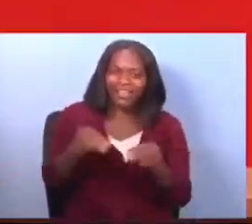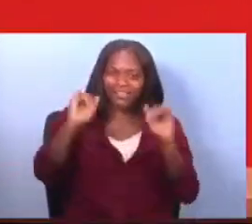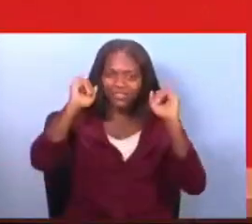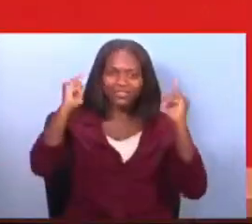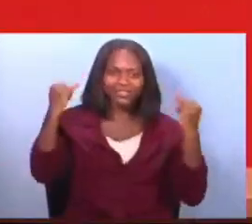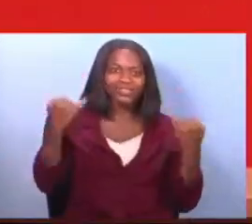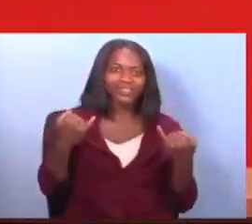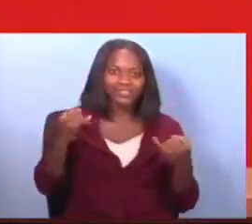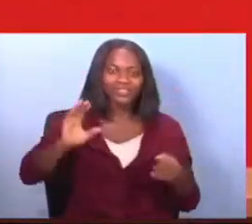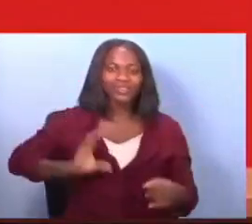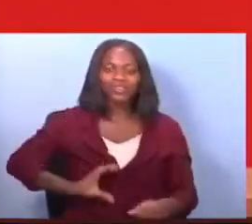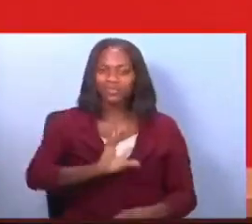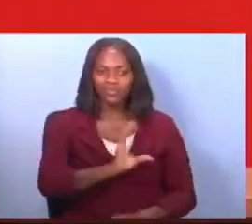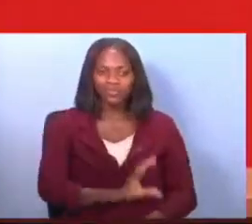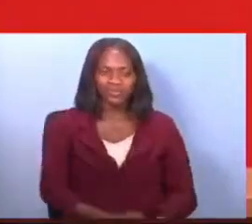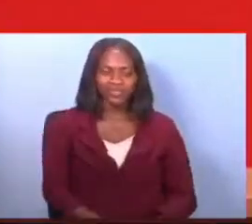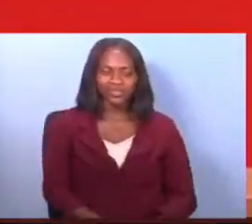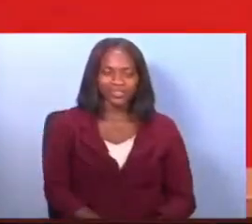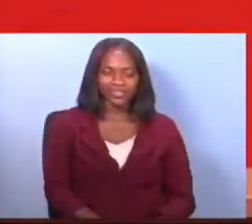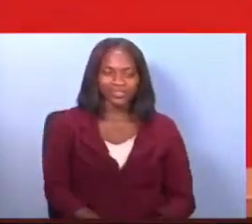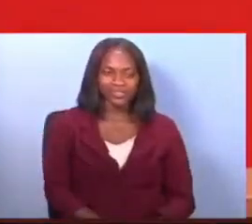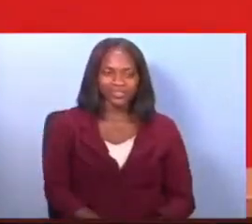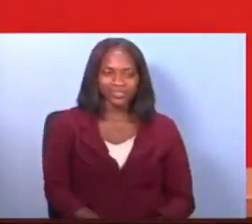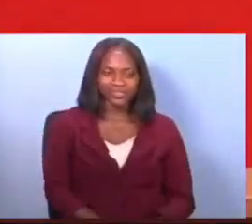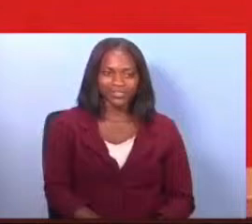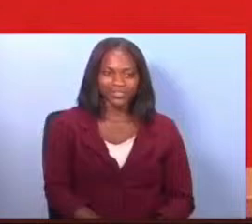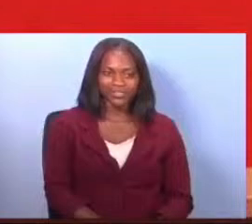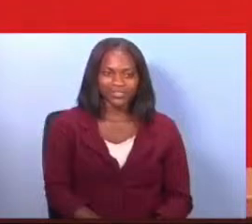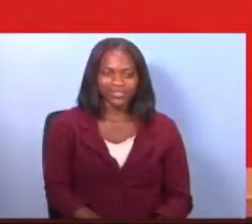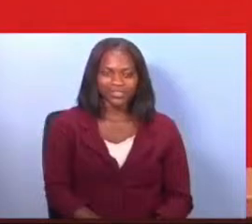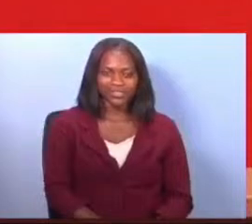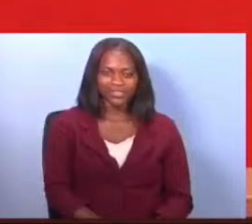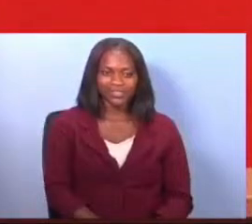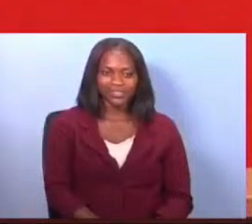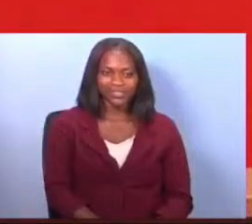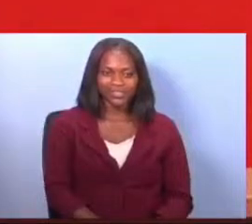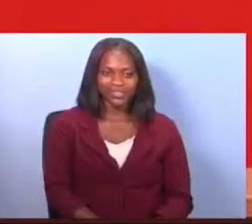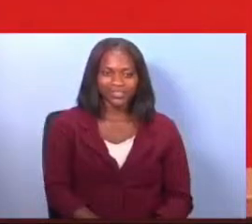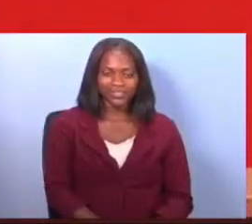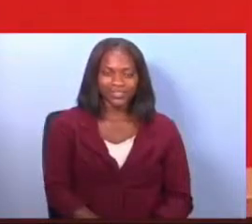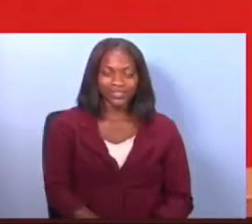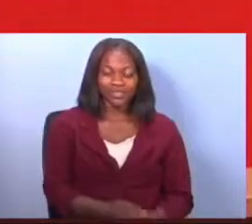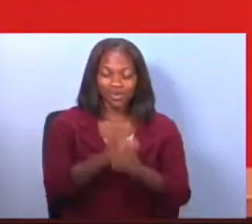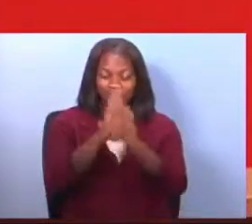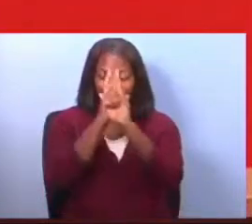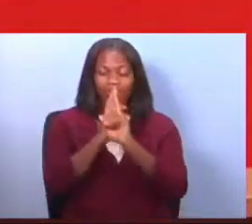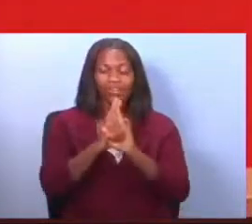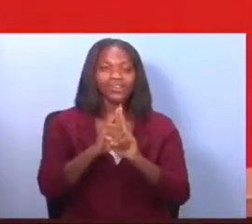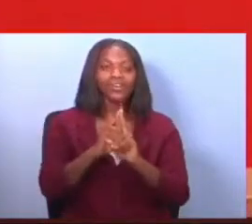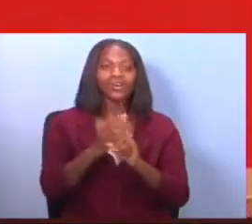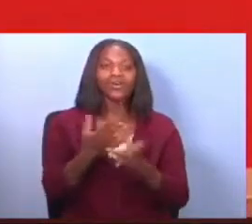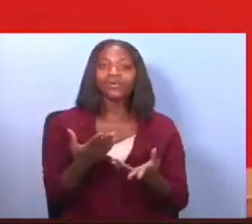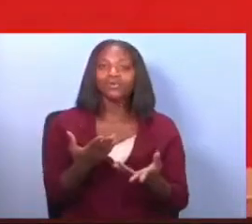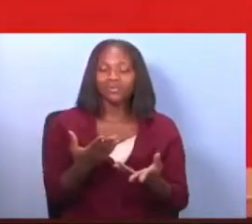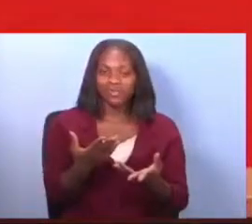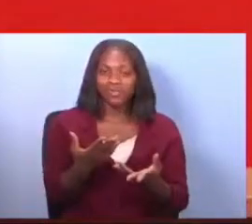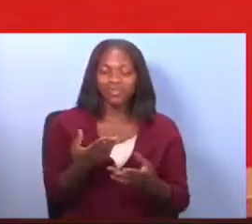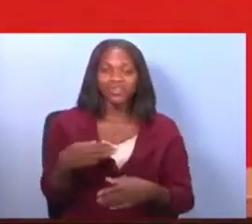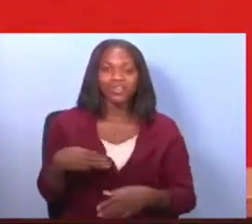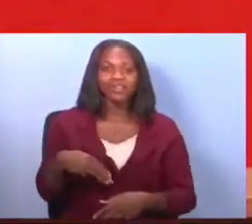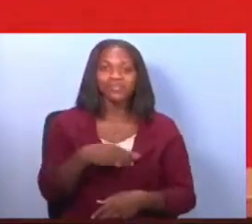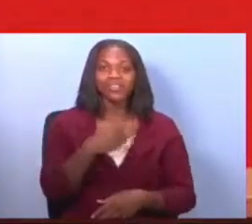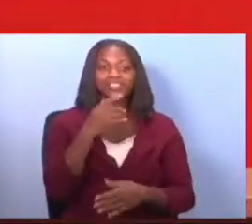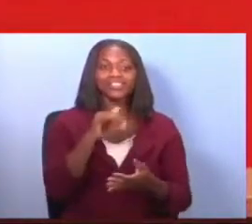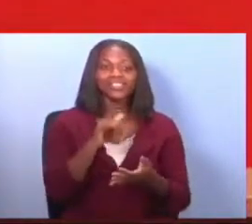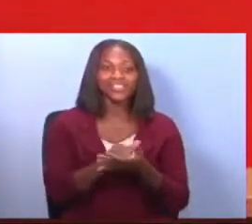Honourable members, by way of raising an objection, he stated that after consideration of the budget of the